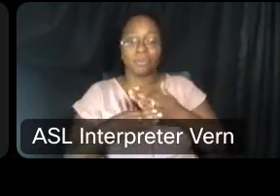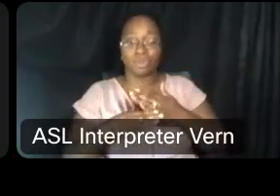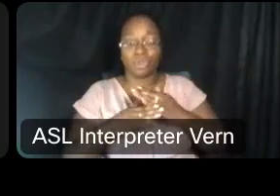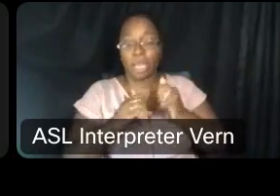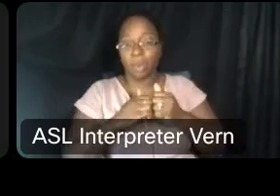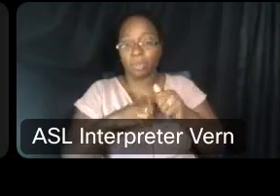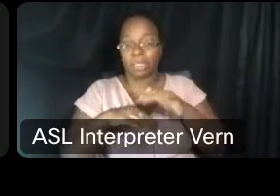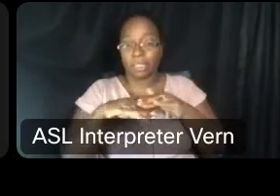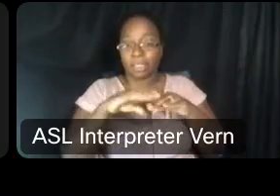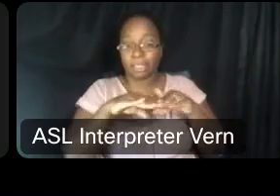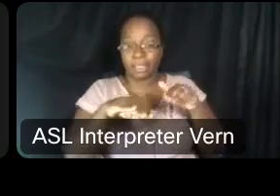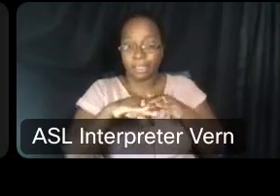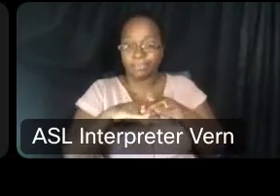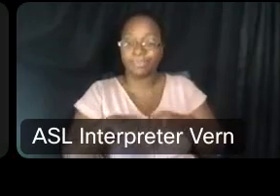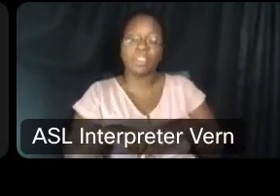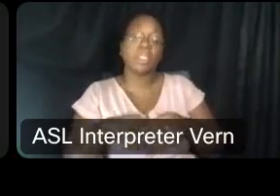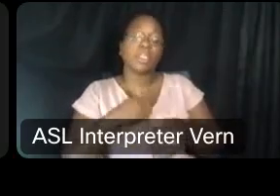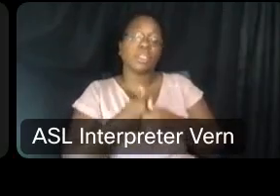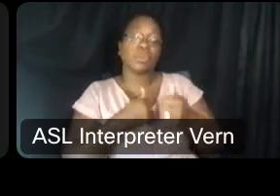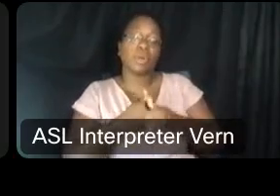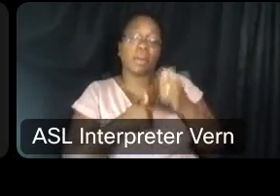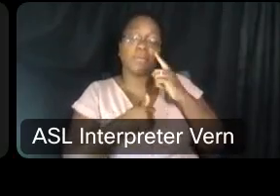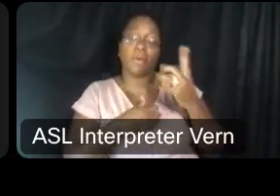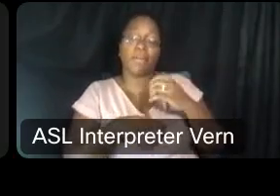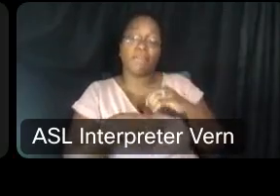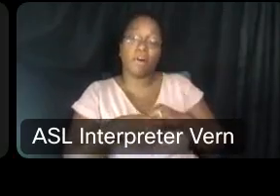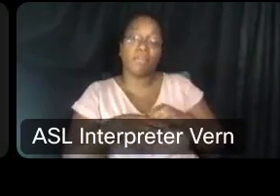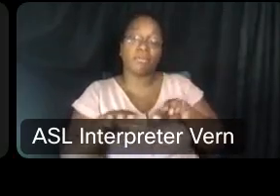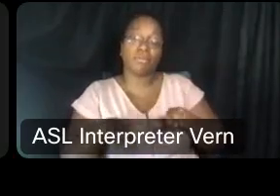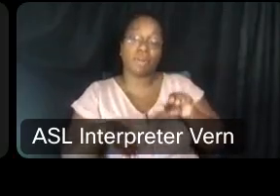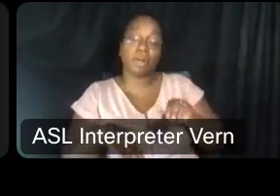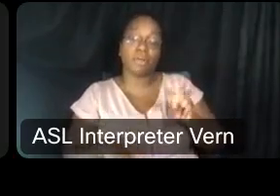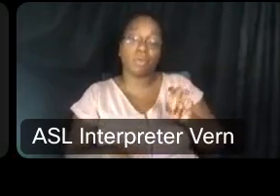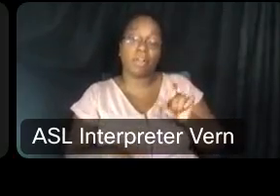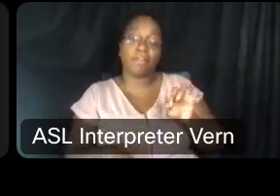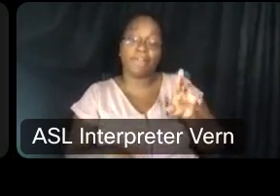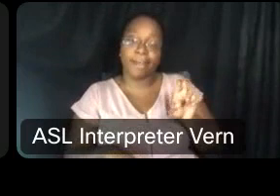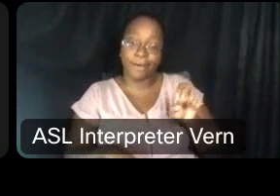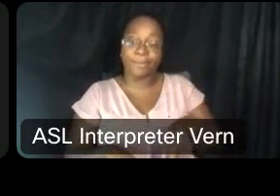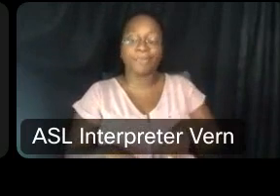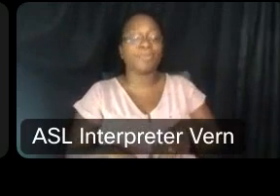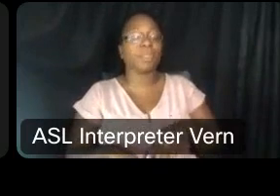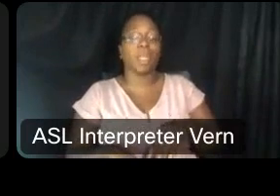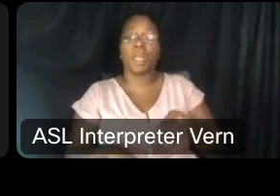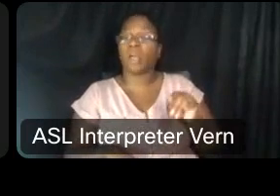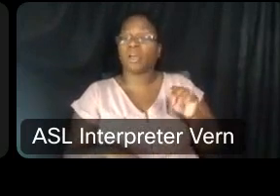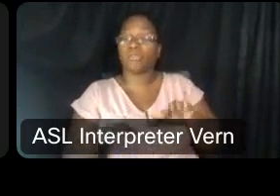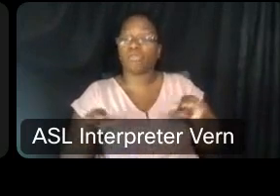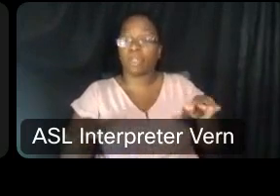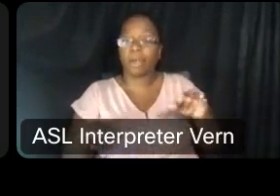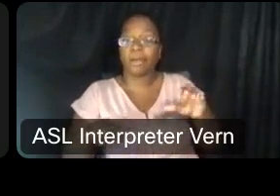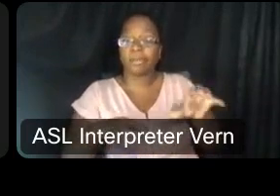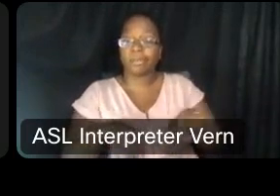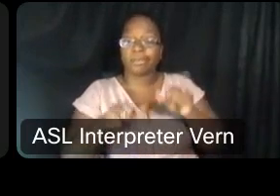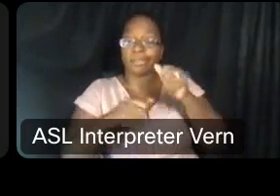of child welfare involvement, threats to child custody, and allegations that mental health or partner-inflicted